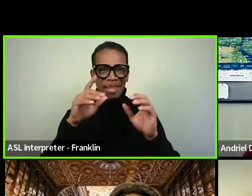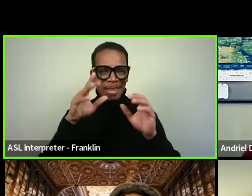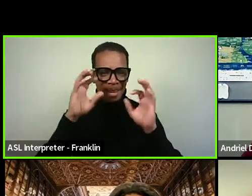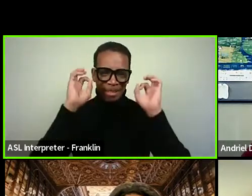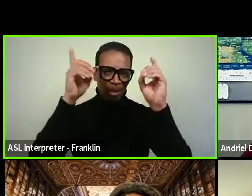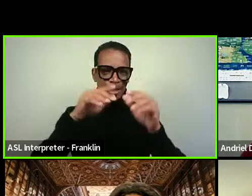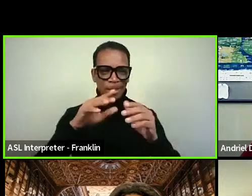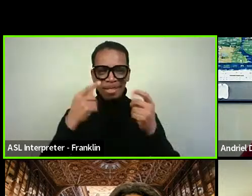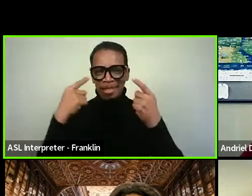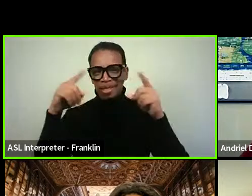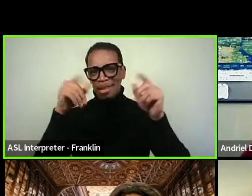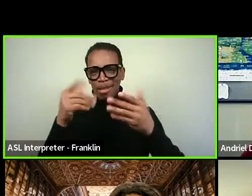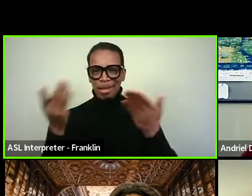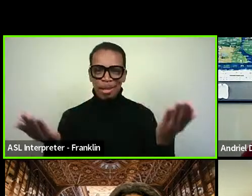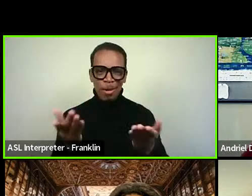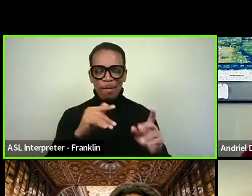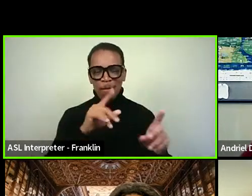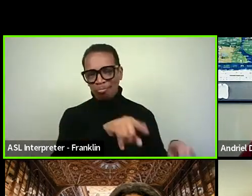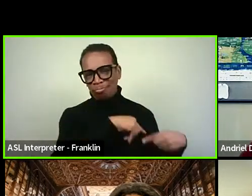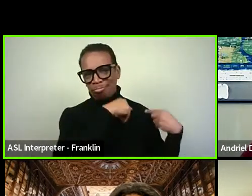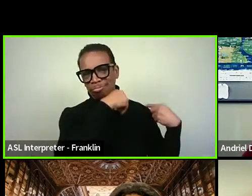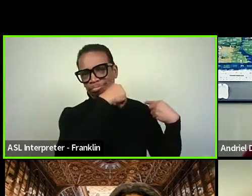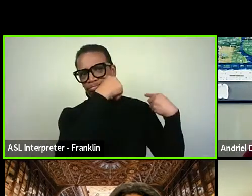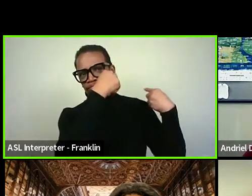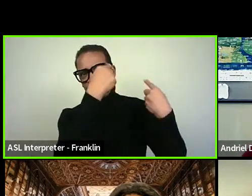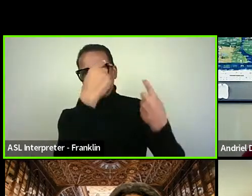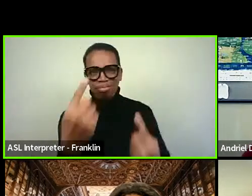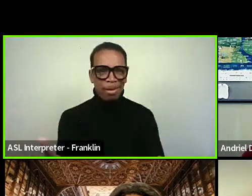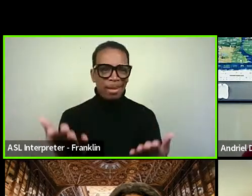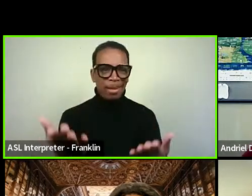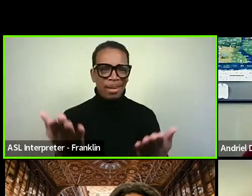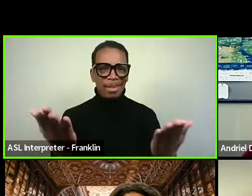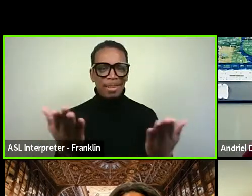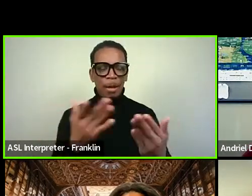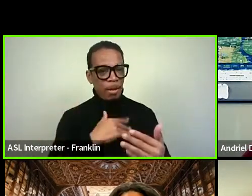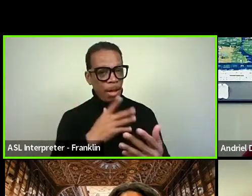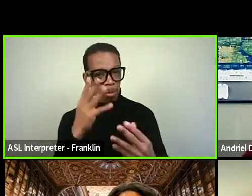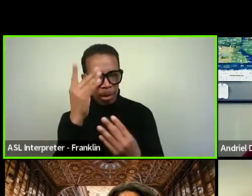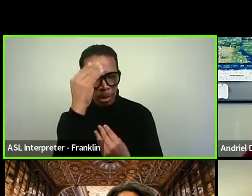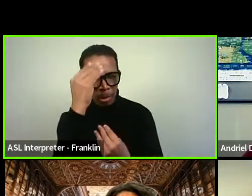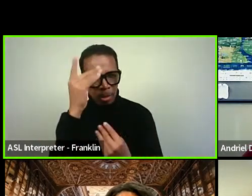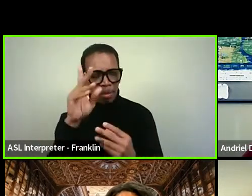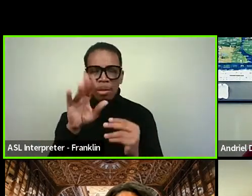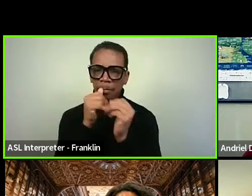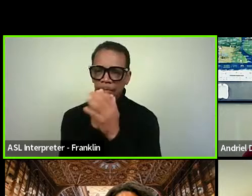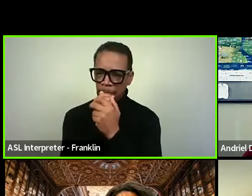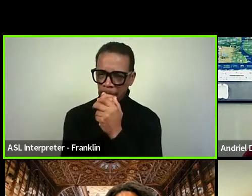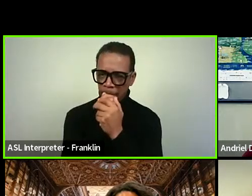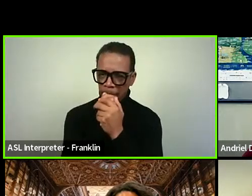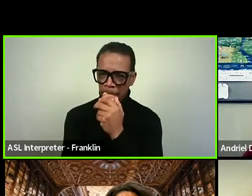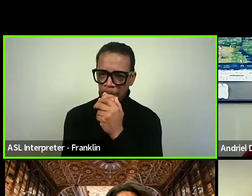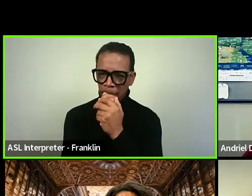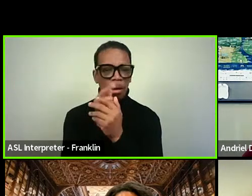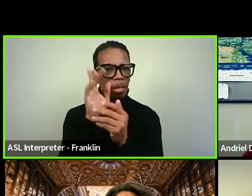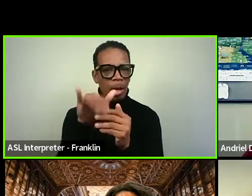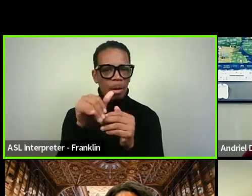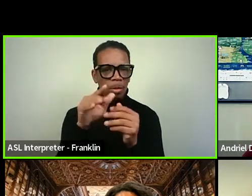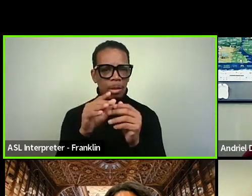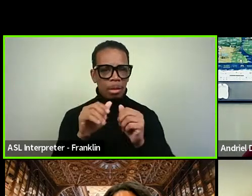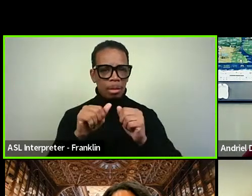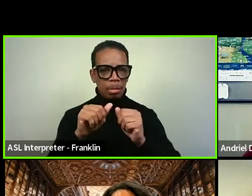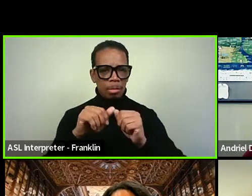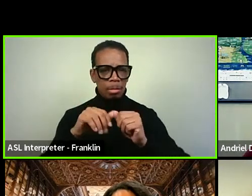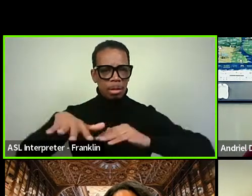From colonization on. And when we think that through, we then begin to say, well, this was a space that was